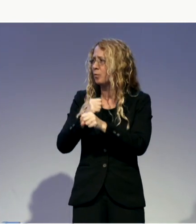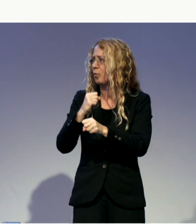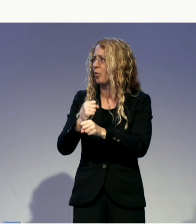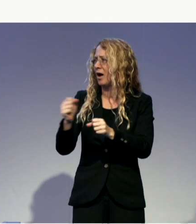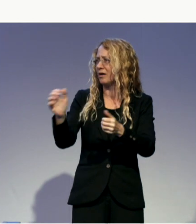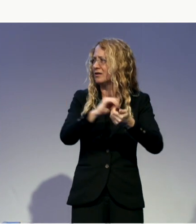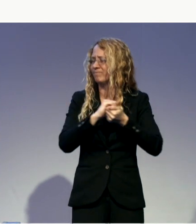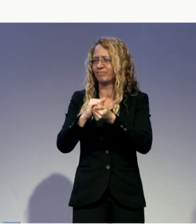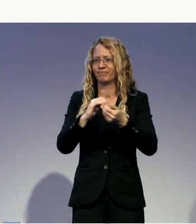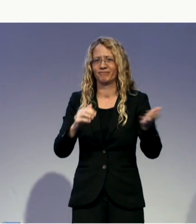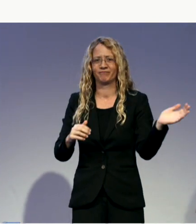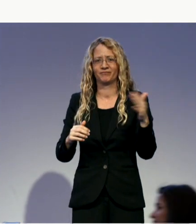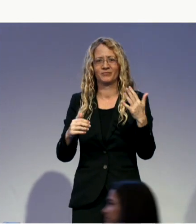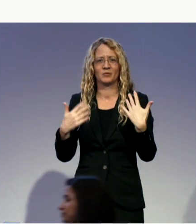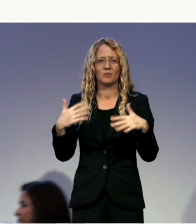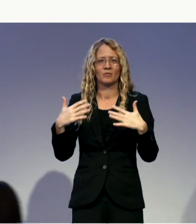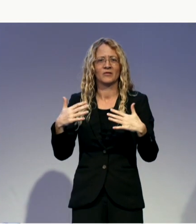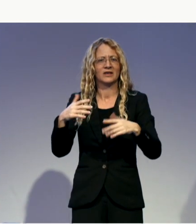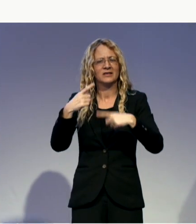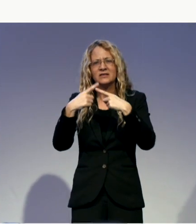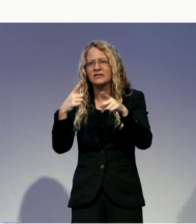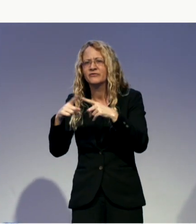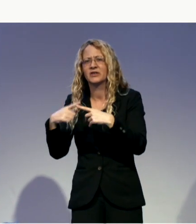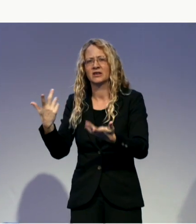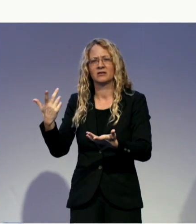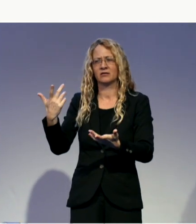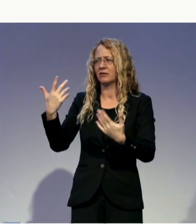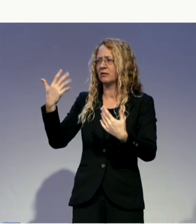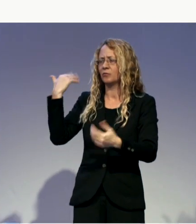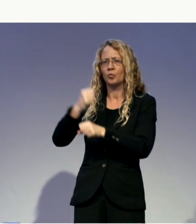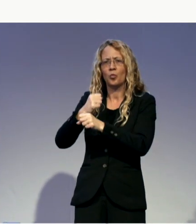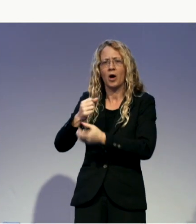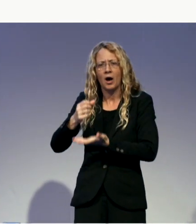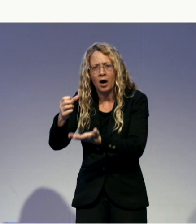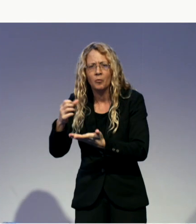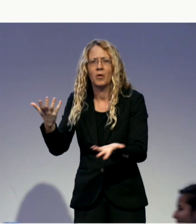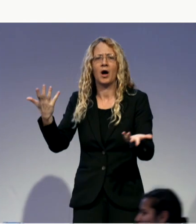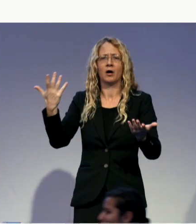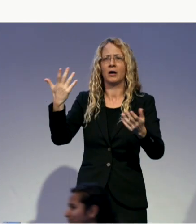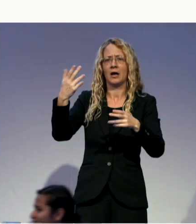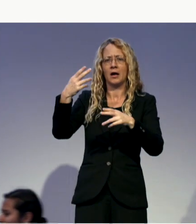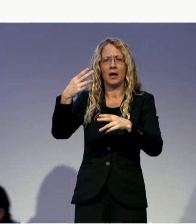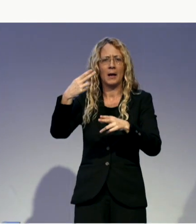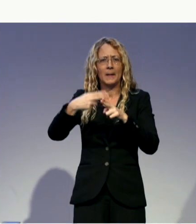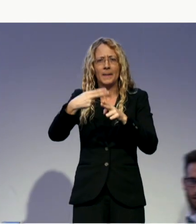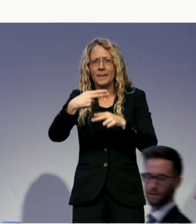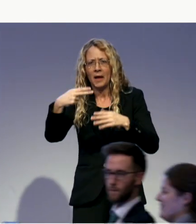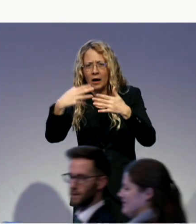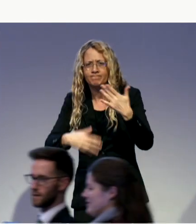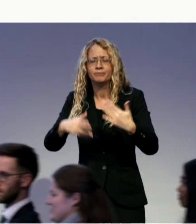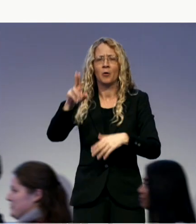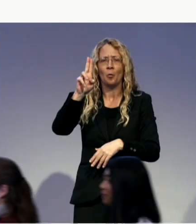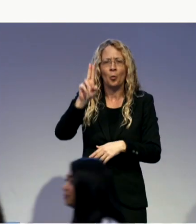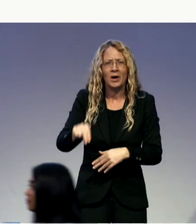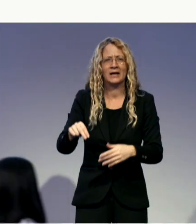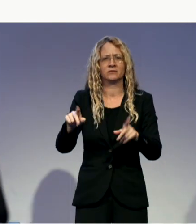award ceremony, Johannes Karner for the audio description, Speech Code for the provision of their software, the UN, especially Linto Tanikl and the